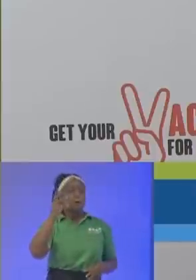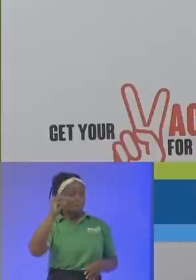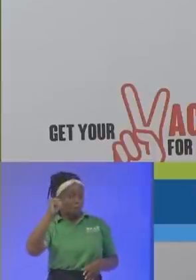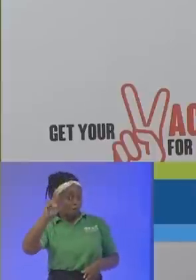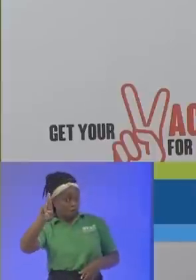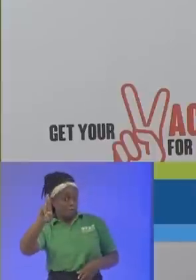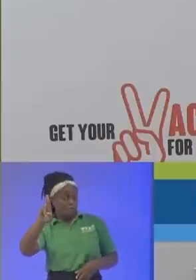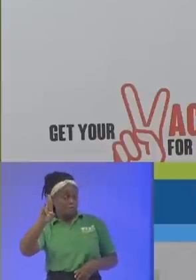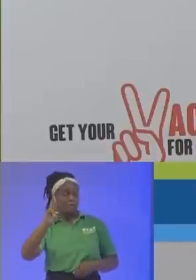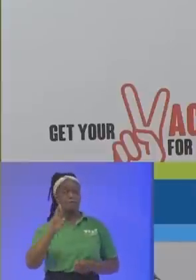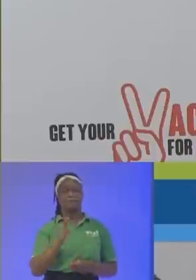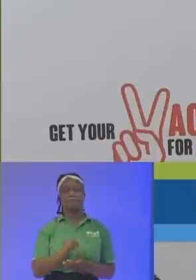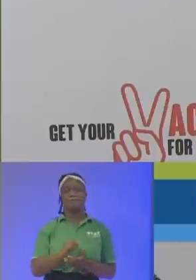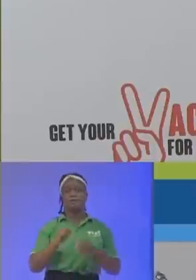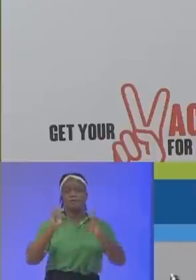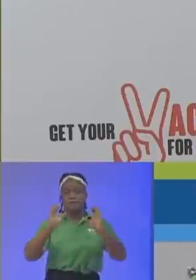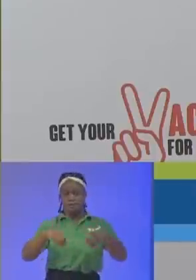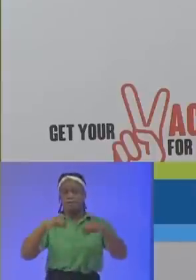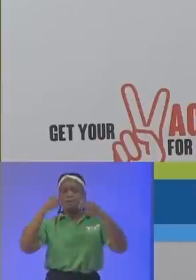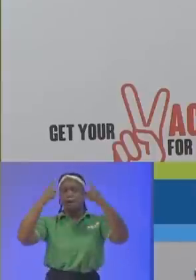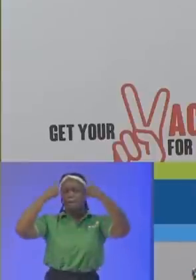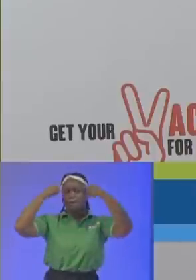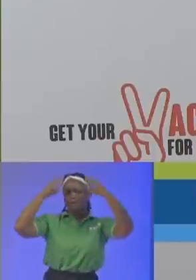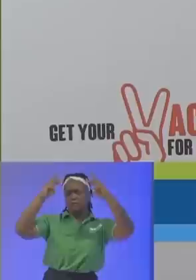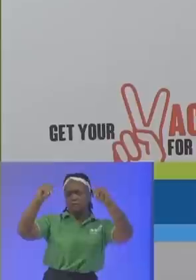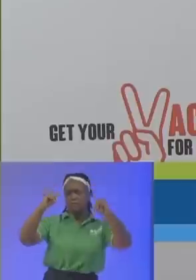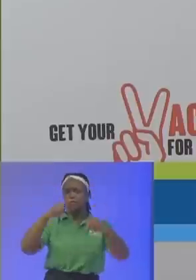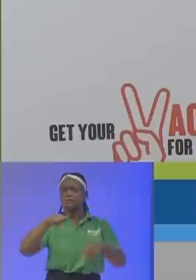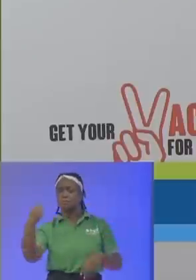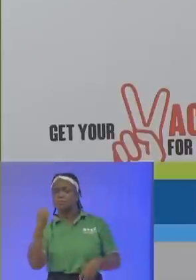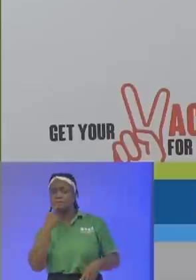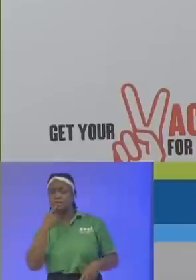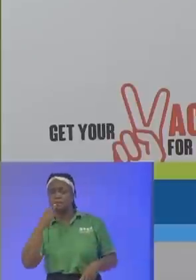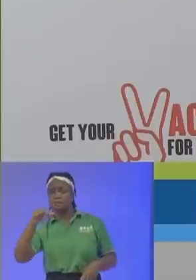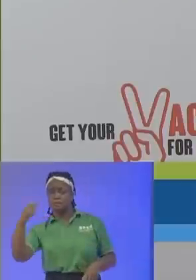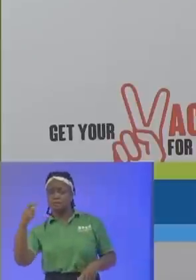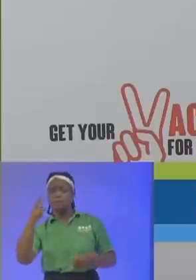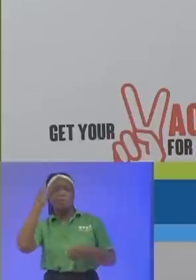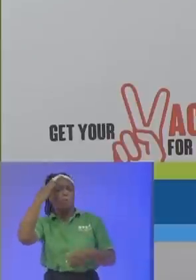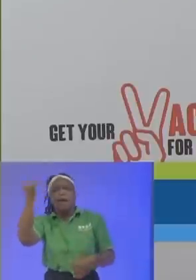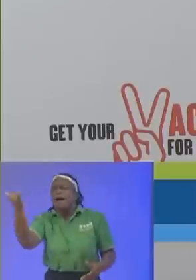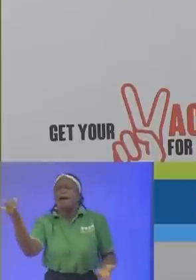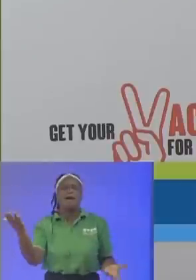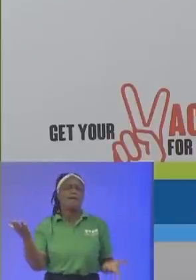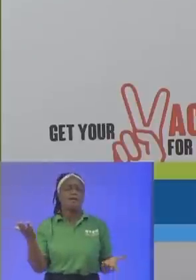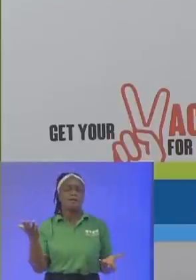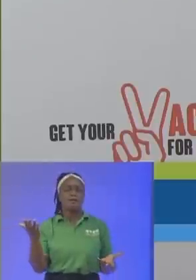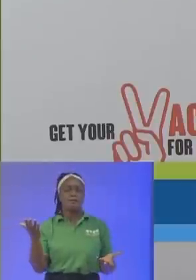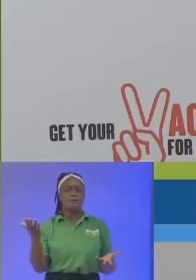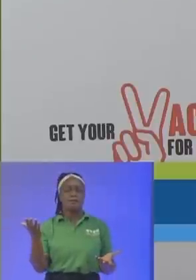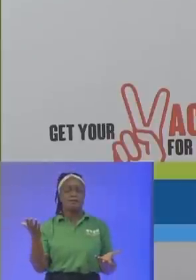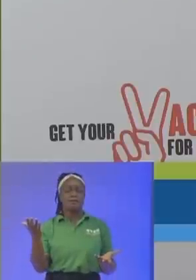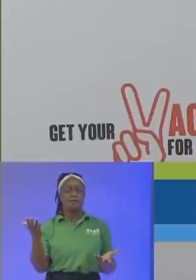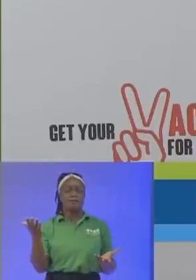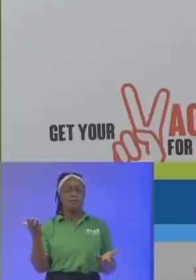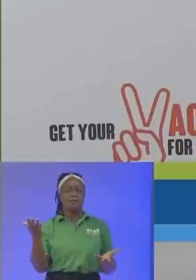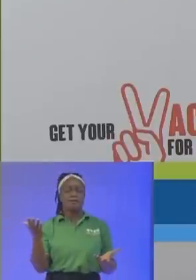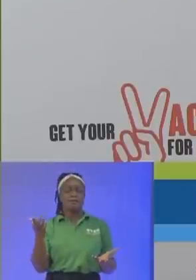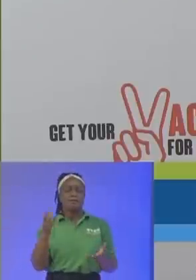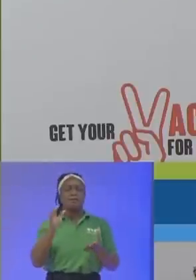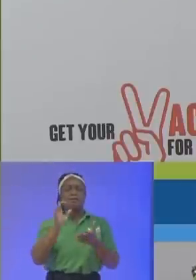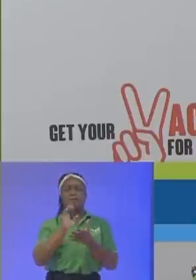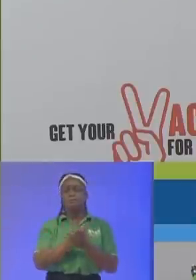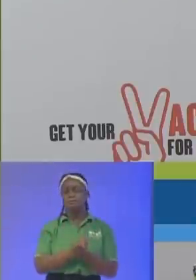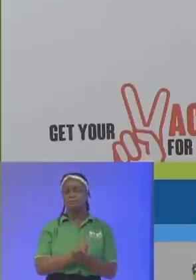are there specific reasons you all associate with the decline? Specifically, what I wanted to focus on is, could it